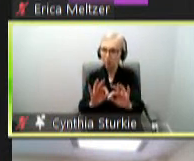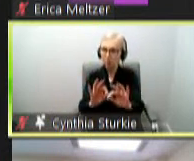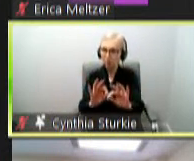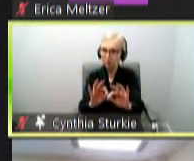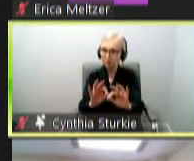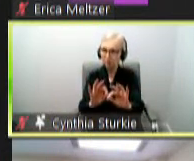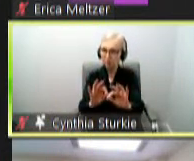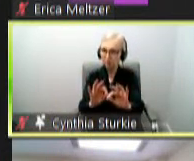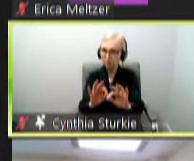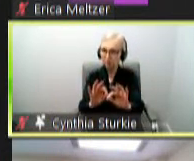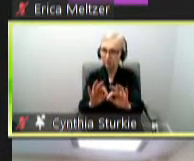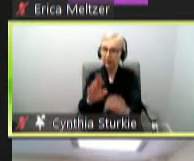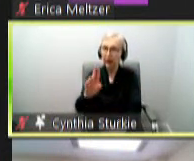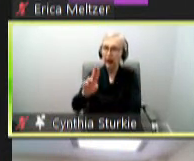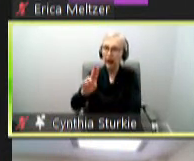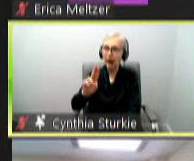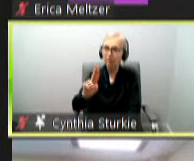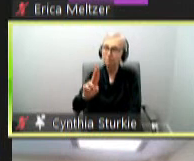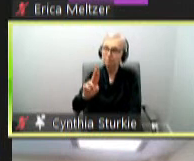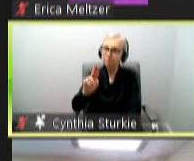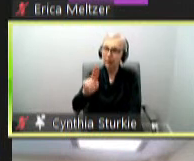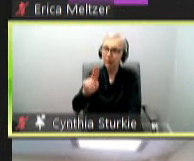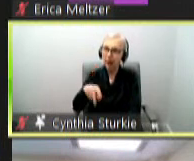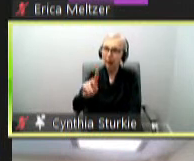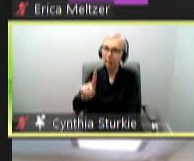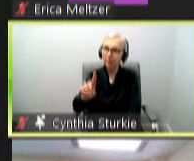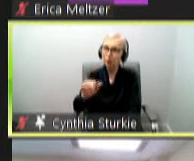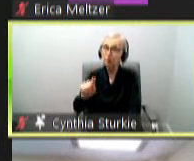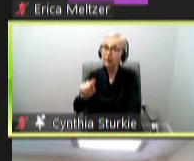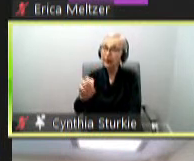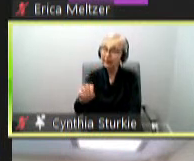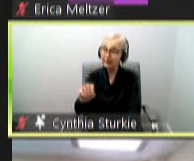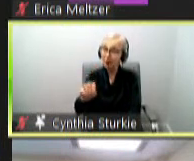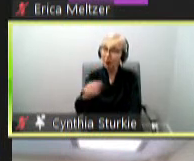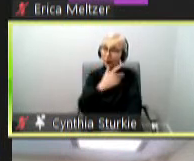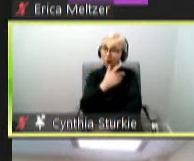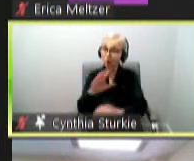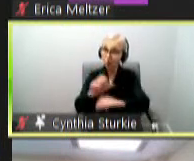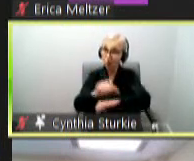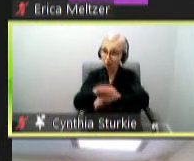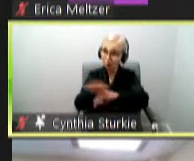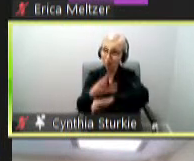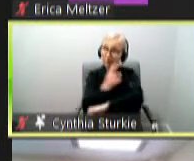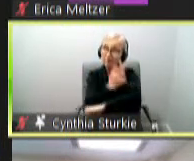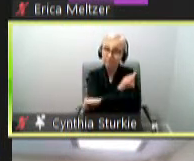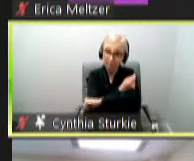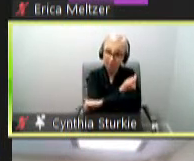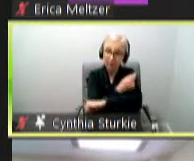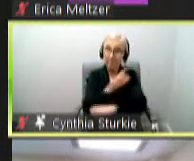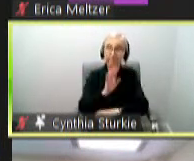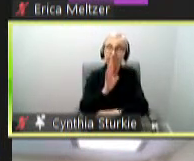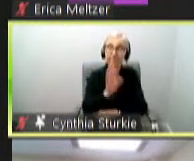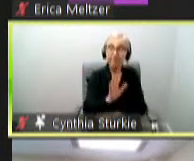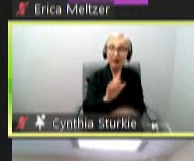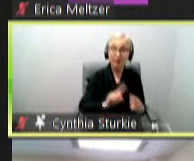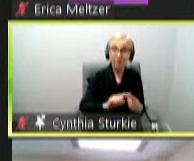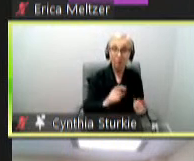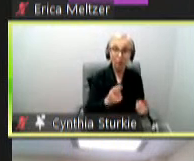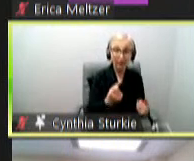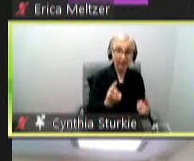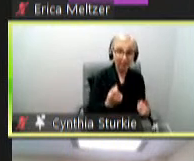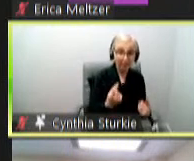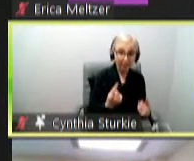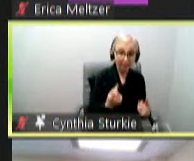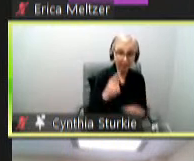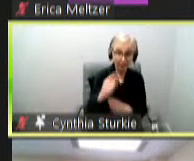our COVID-19 vaccinations. So parents and guardians of 5 to 11-year-olds should make a